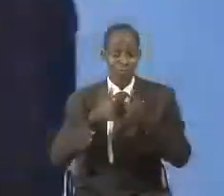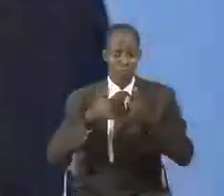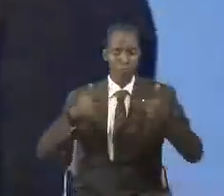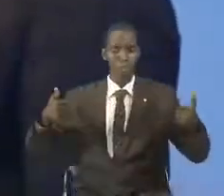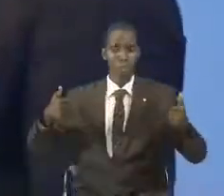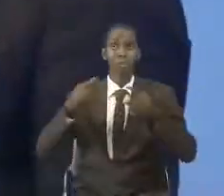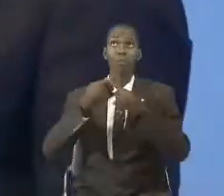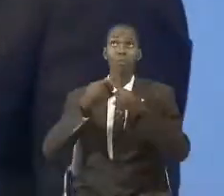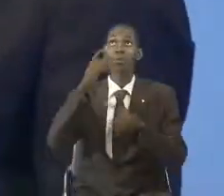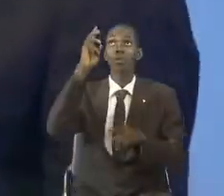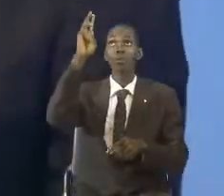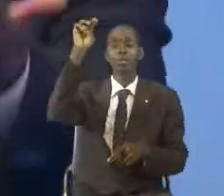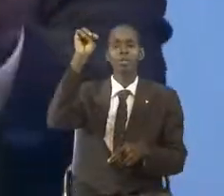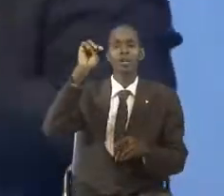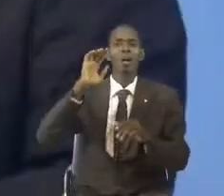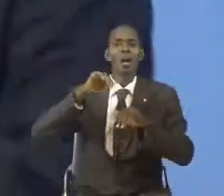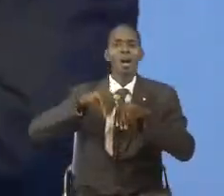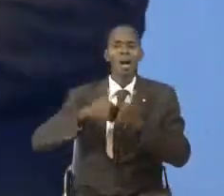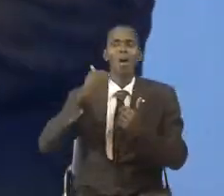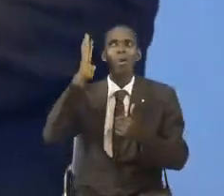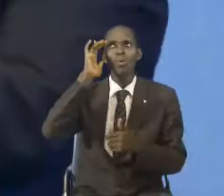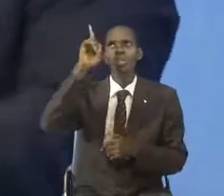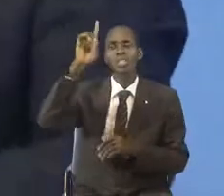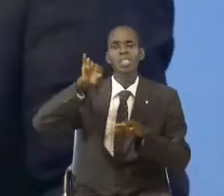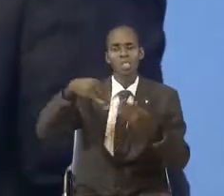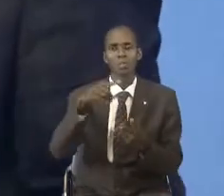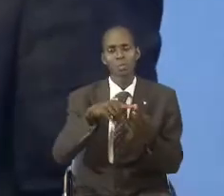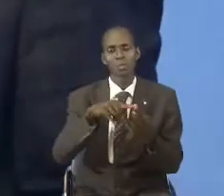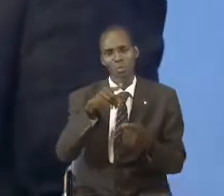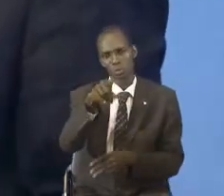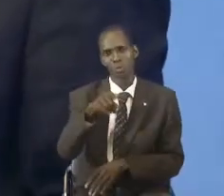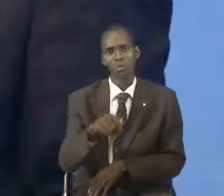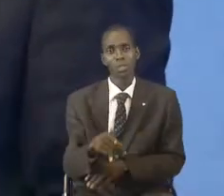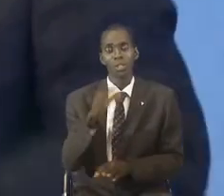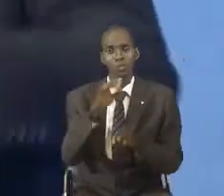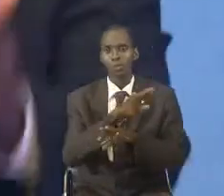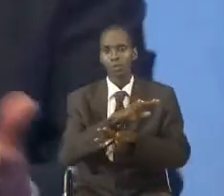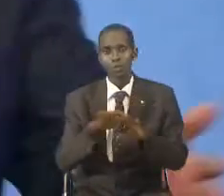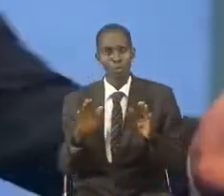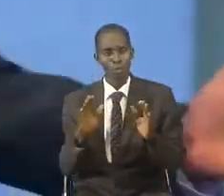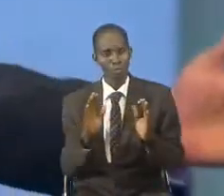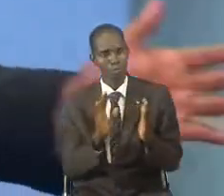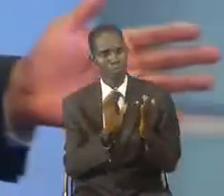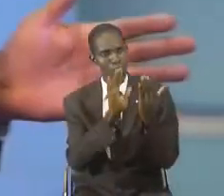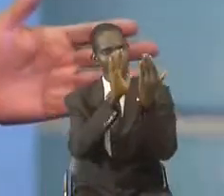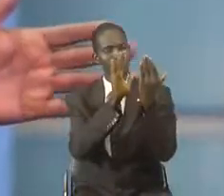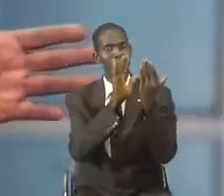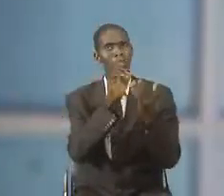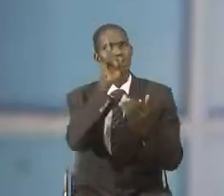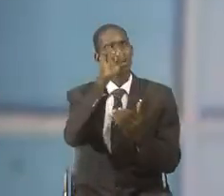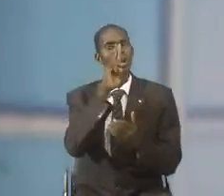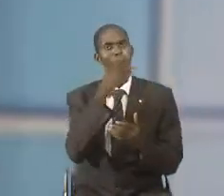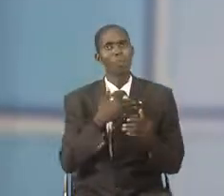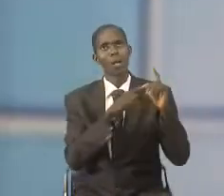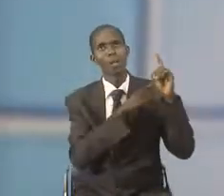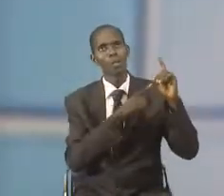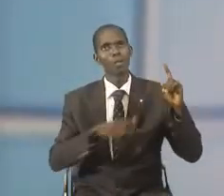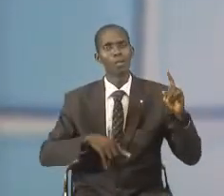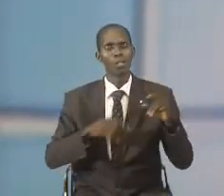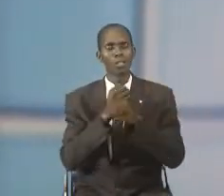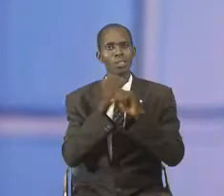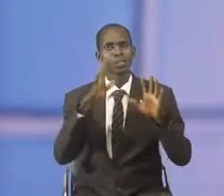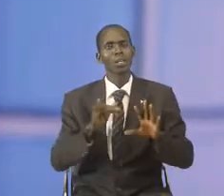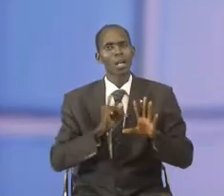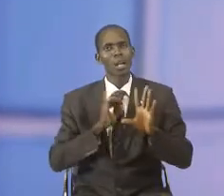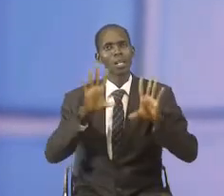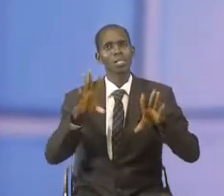you are far away from him, how can he give unto you? If you don't turn and face him and